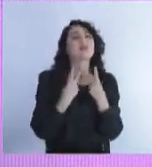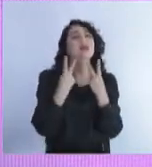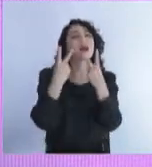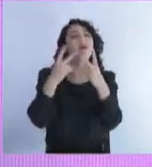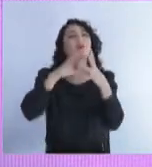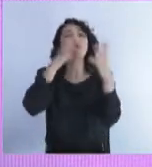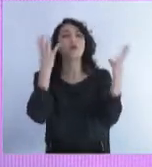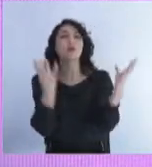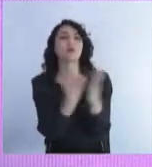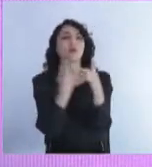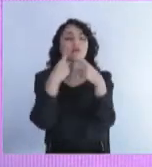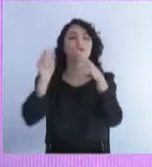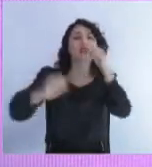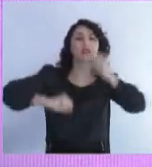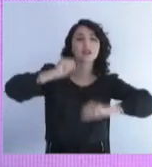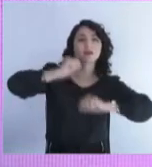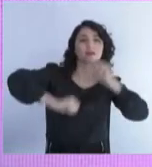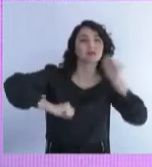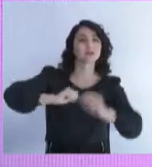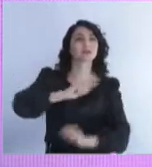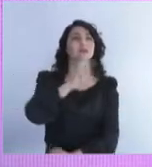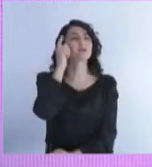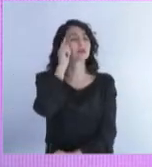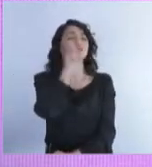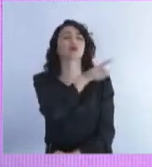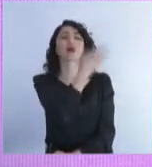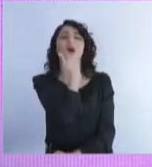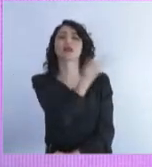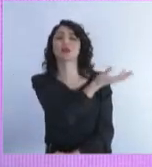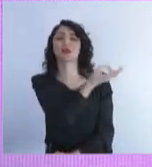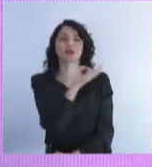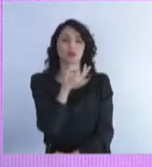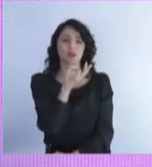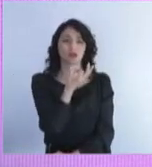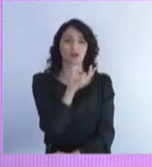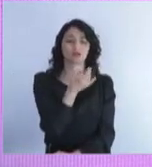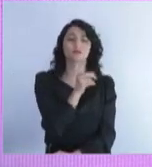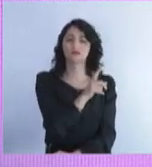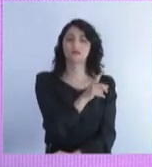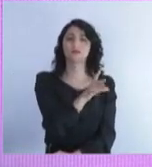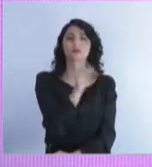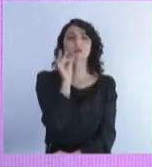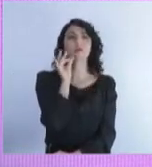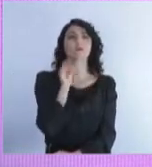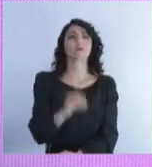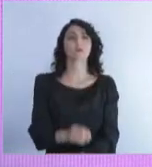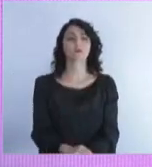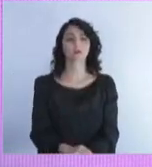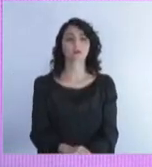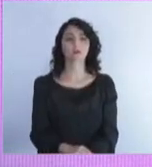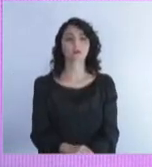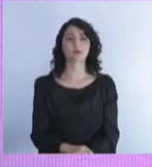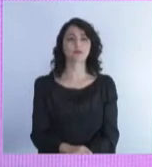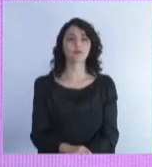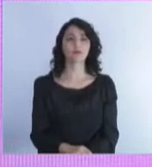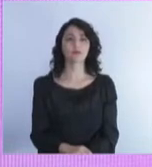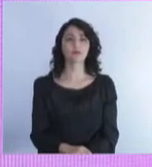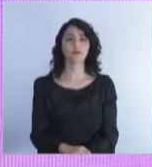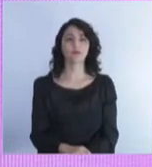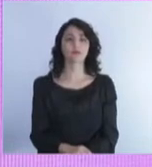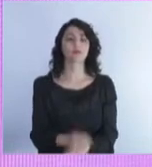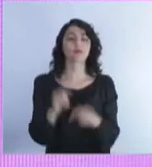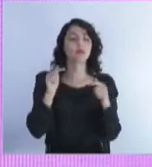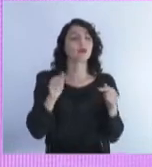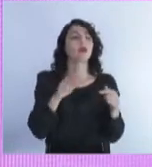world and let's think about what you said at the end of your presentation. What kind of